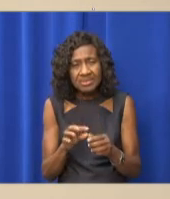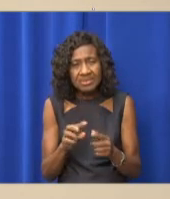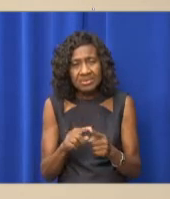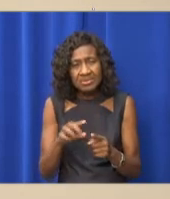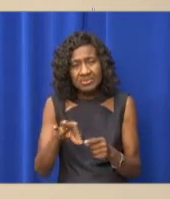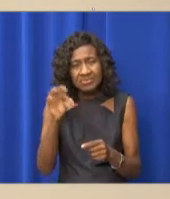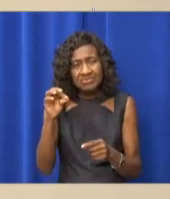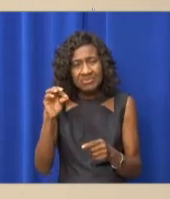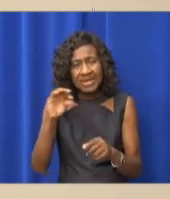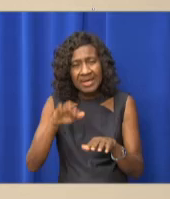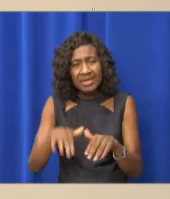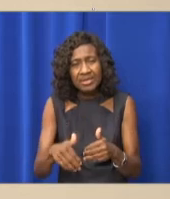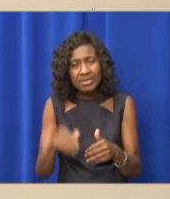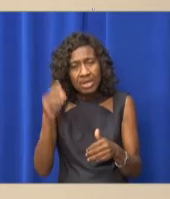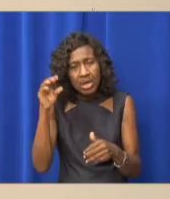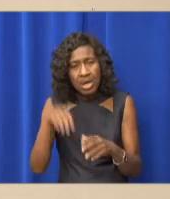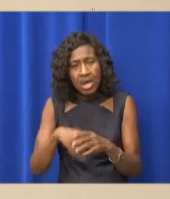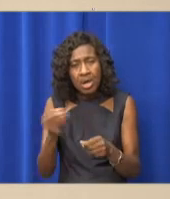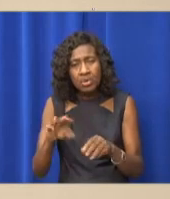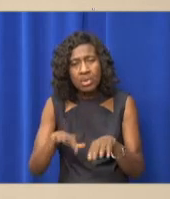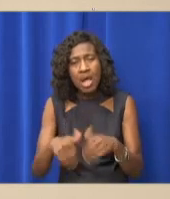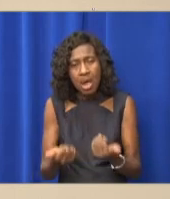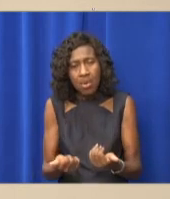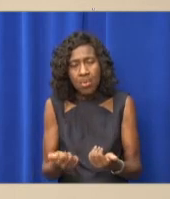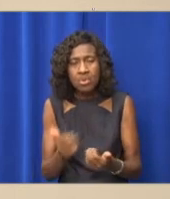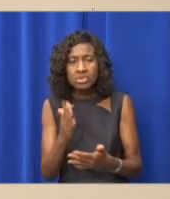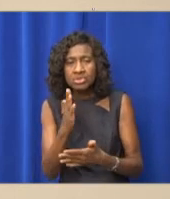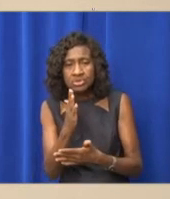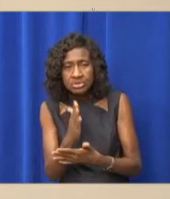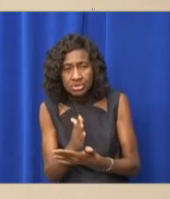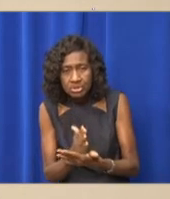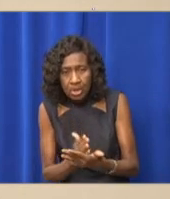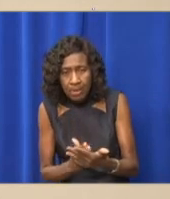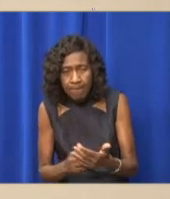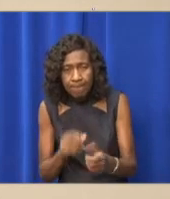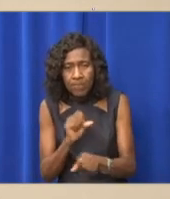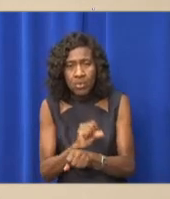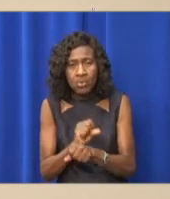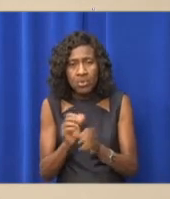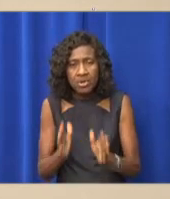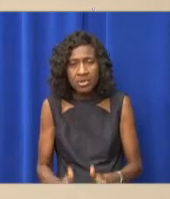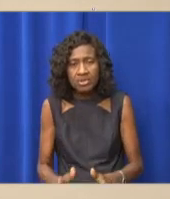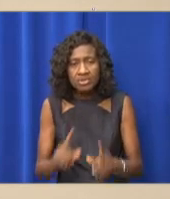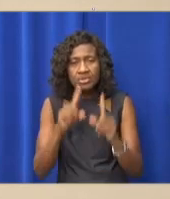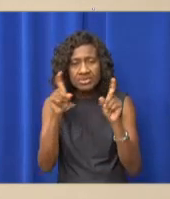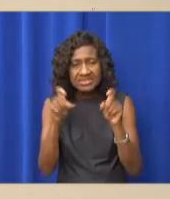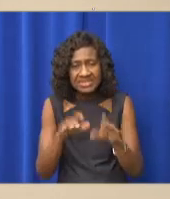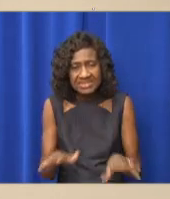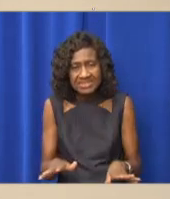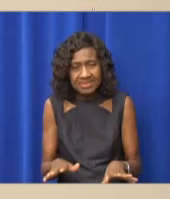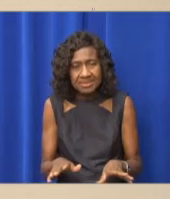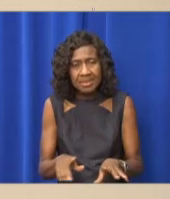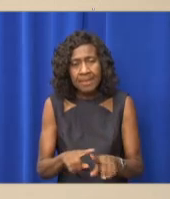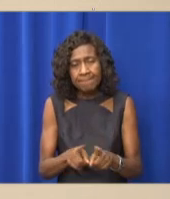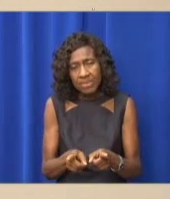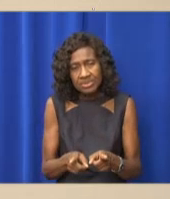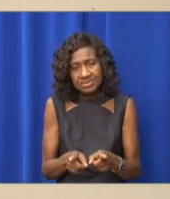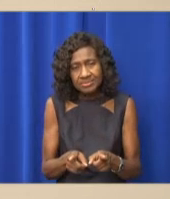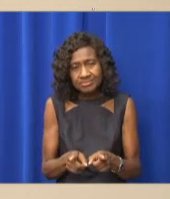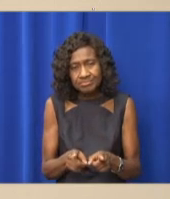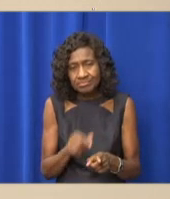construction workers have been tested so far, but we're not where we need to be. The number is quite